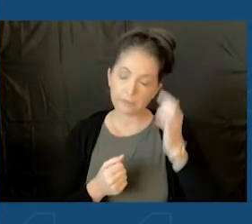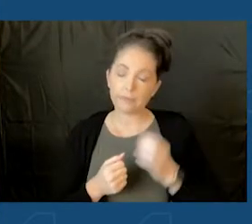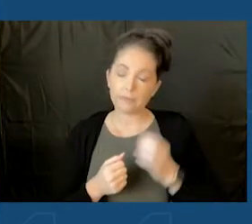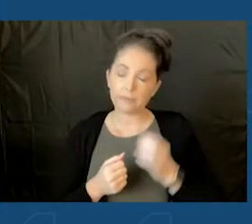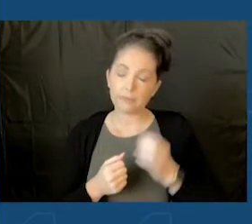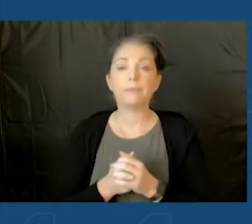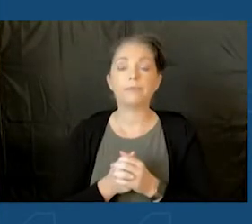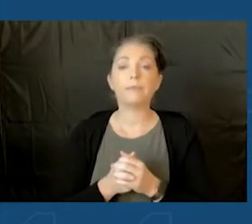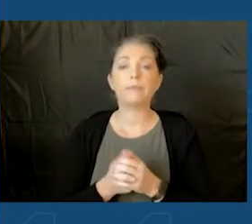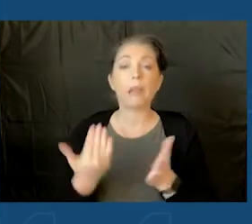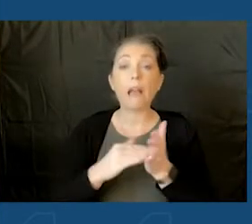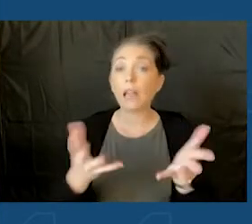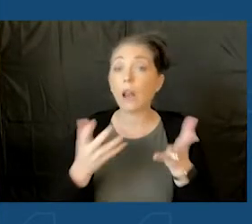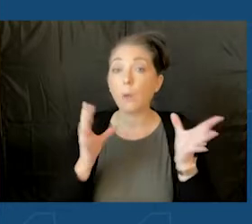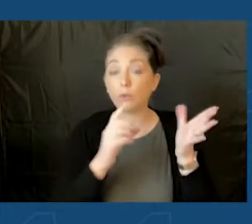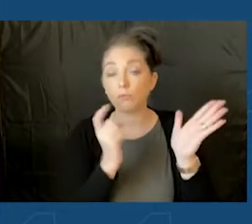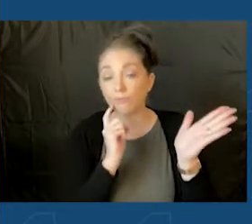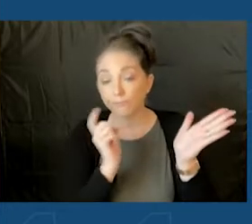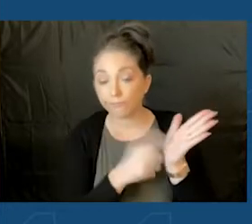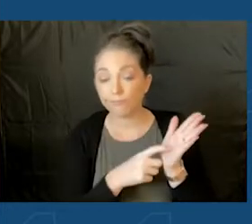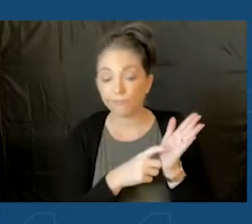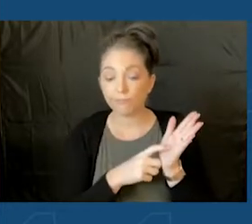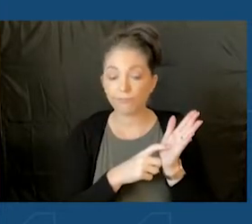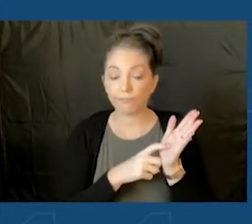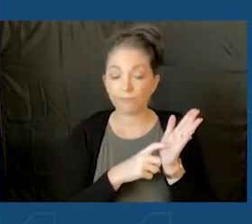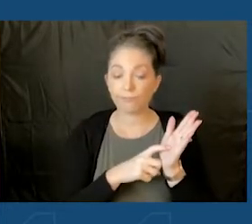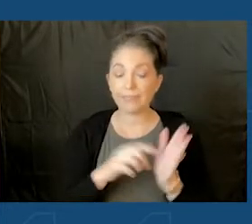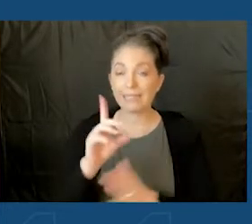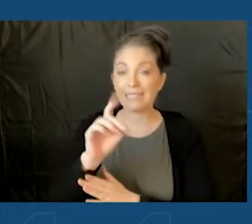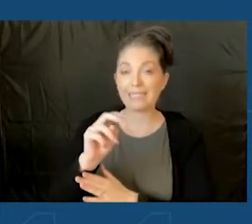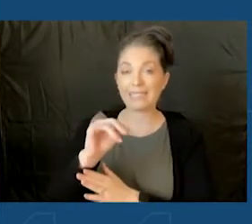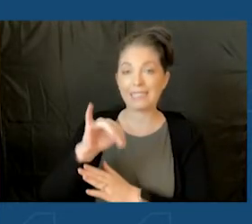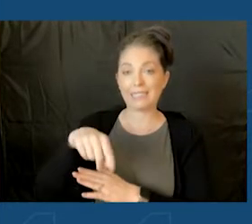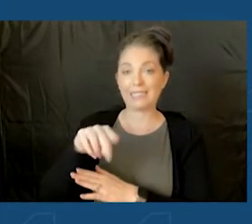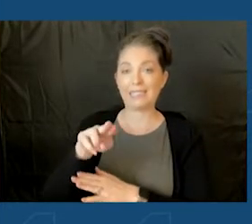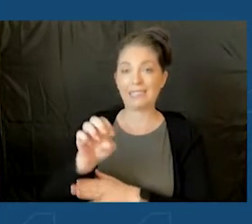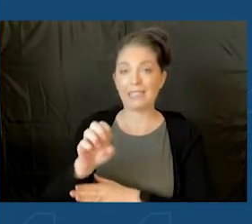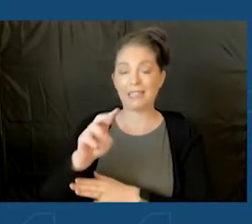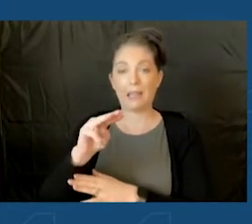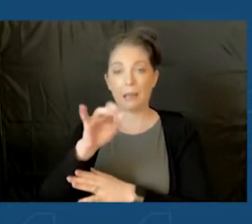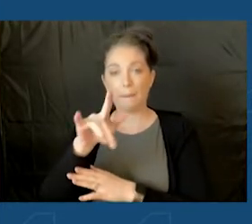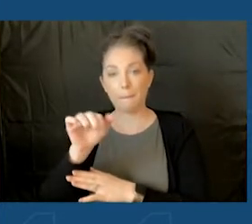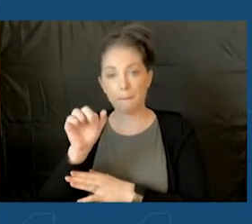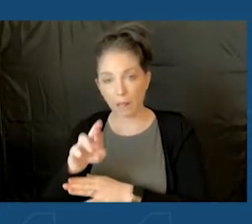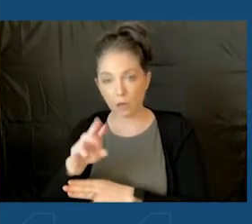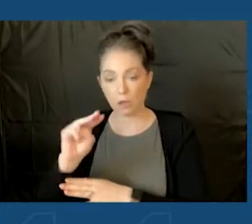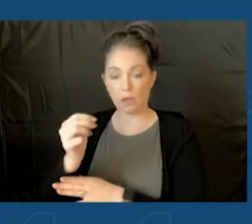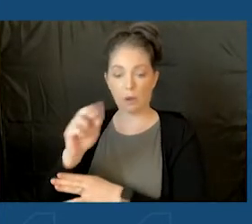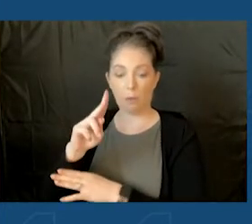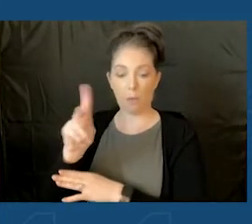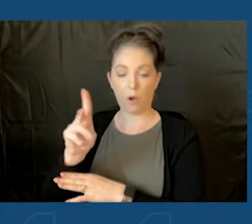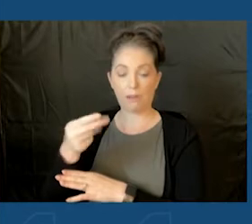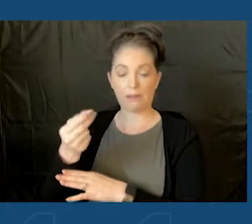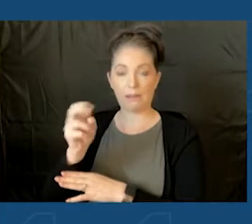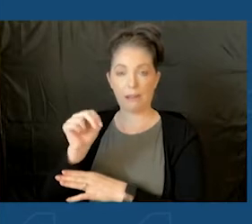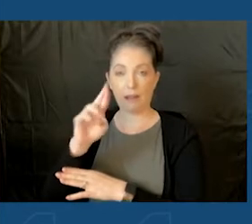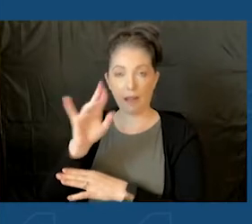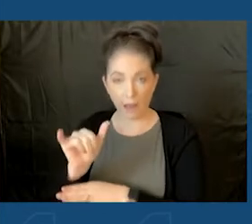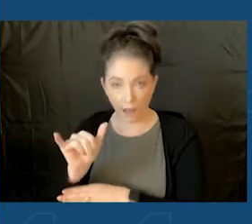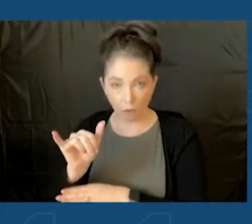to Assemblymember Cook, but also to Danique Miller and other leaders of this community, Mark Henry and others, because the Jamaica Bus